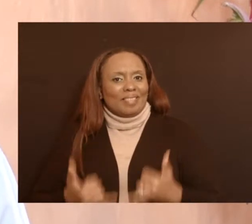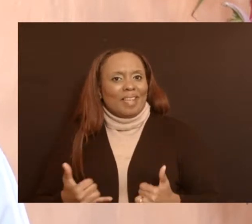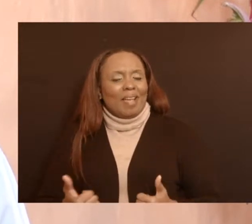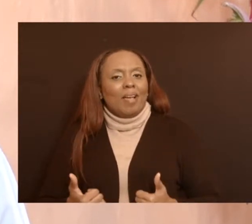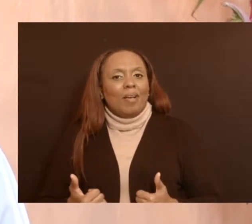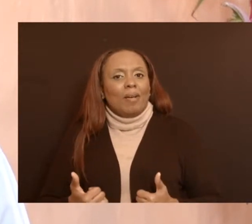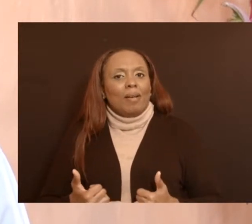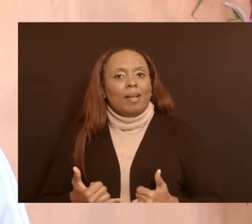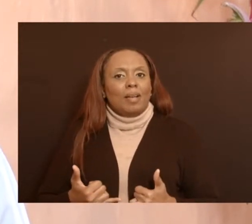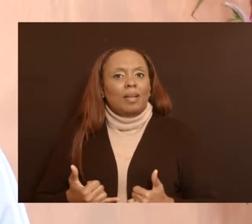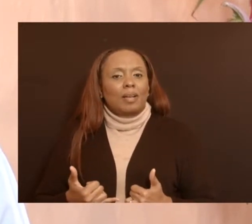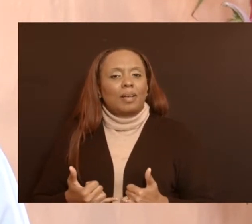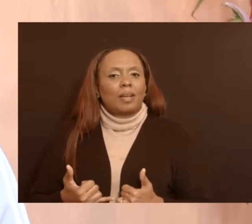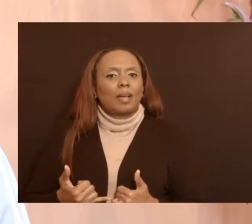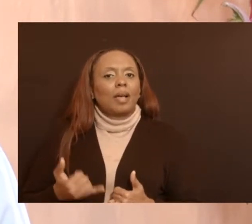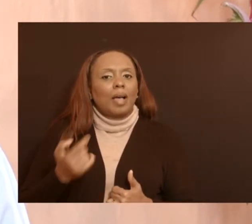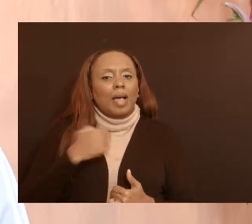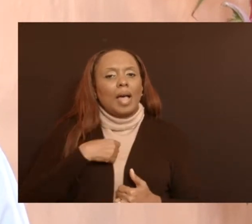have an